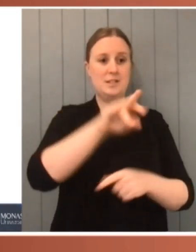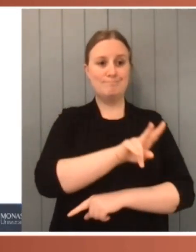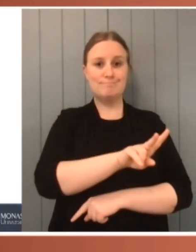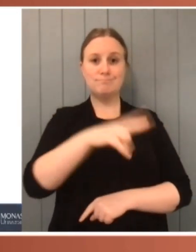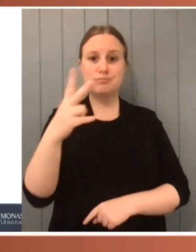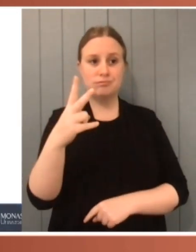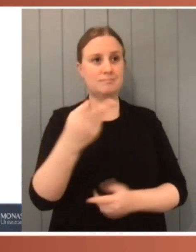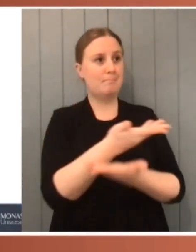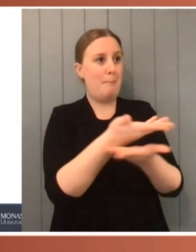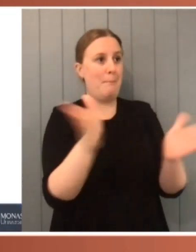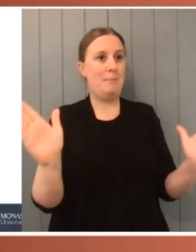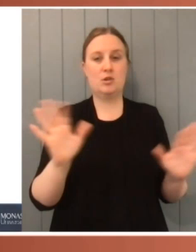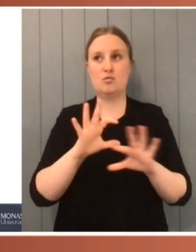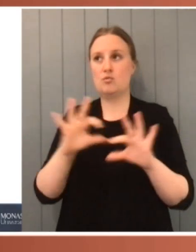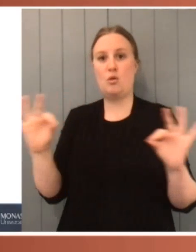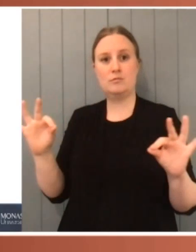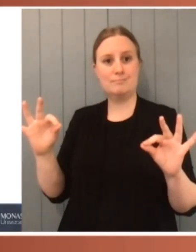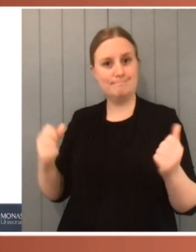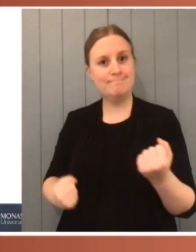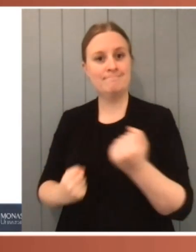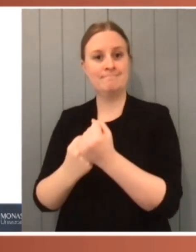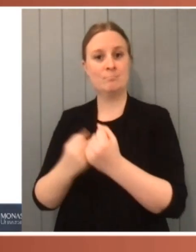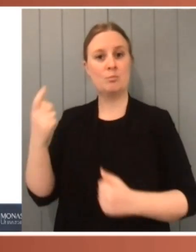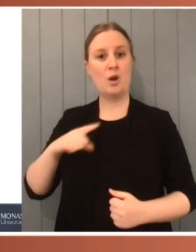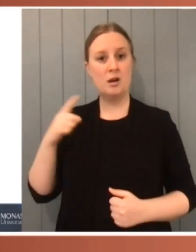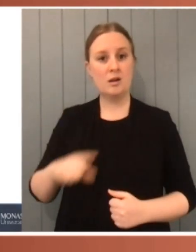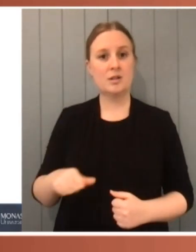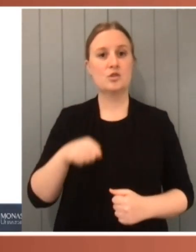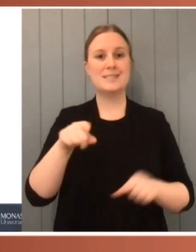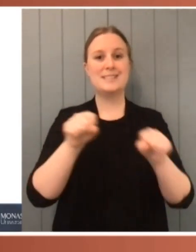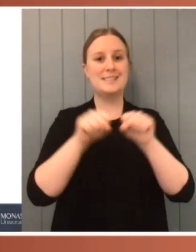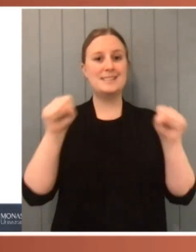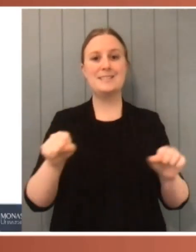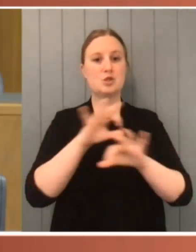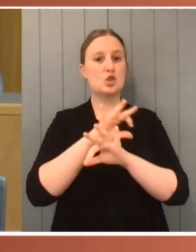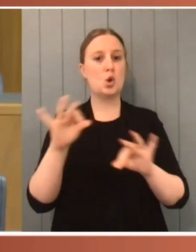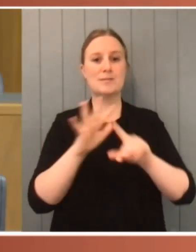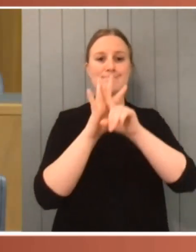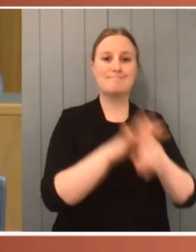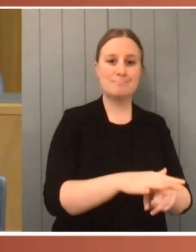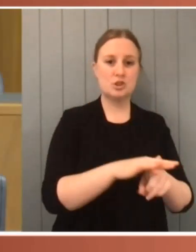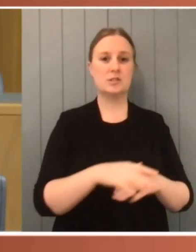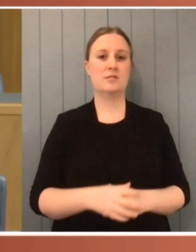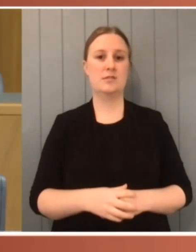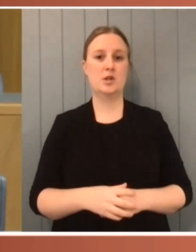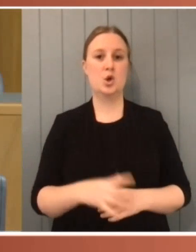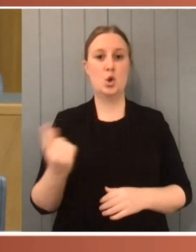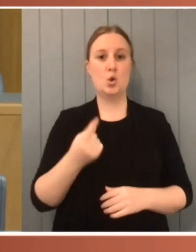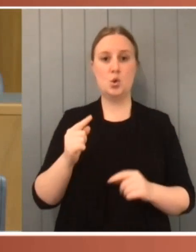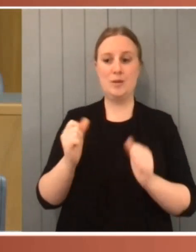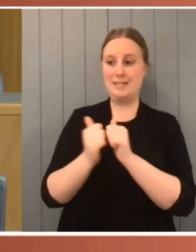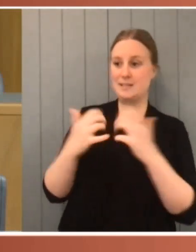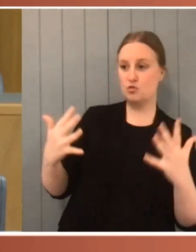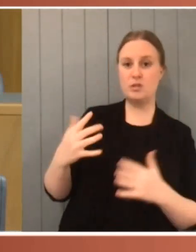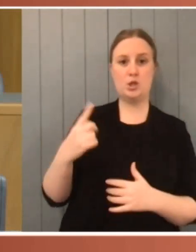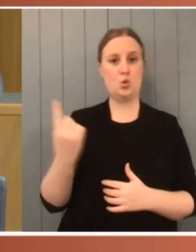not especially oppressive. As frequently pointed out by both opponents and supporters, the compulsion is not to